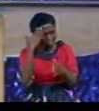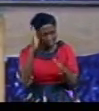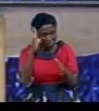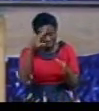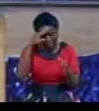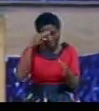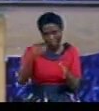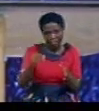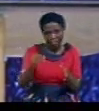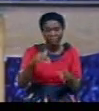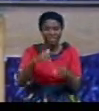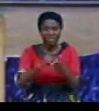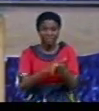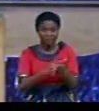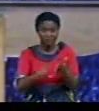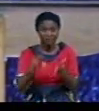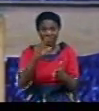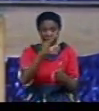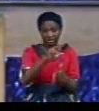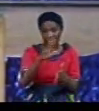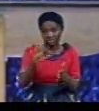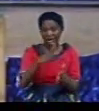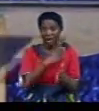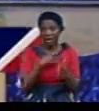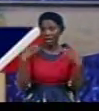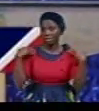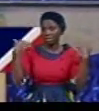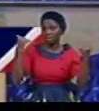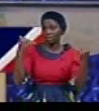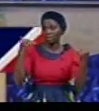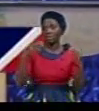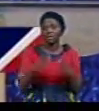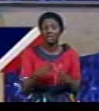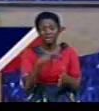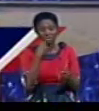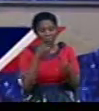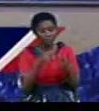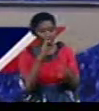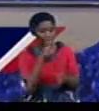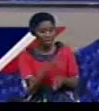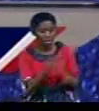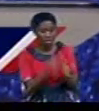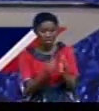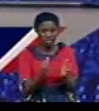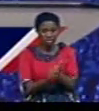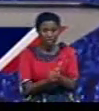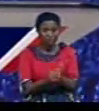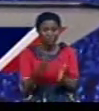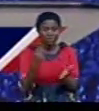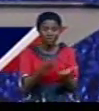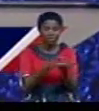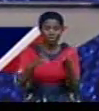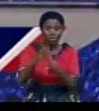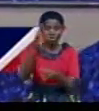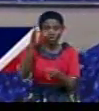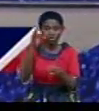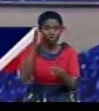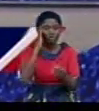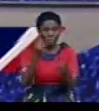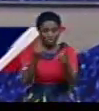started forever and the angel and said and said unto her the Holy Ghost shall come